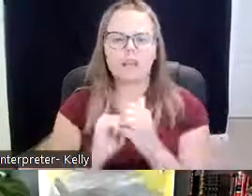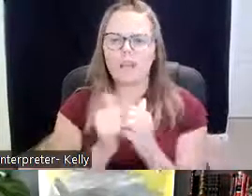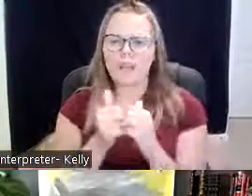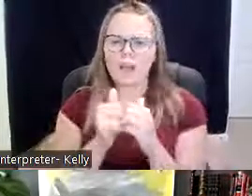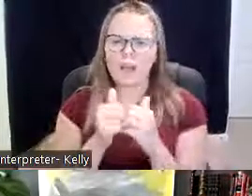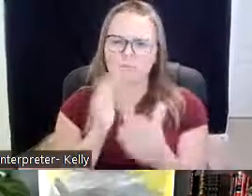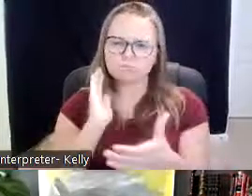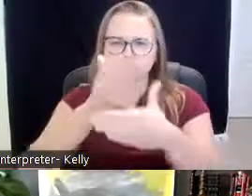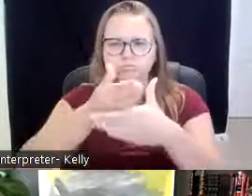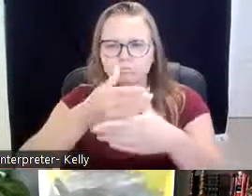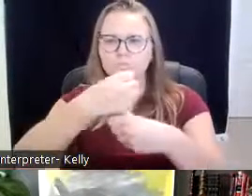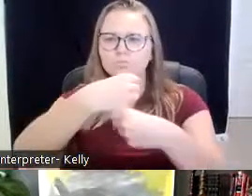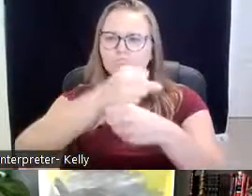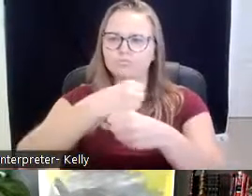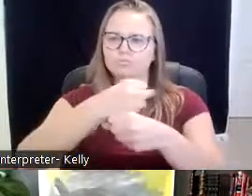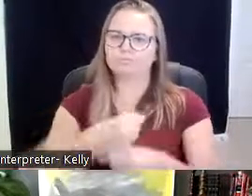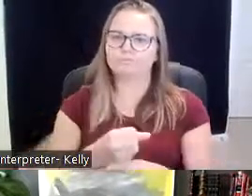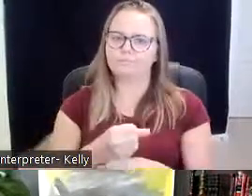to create that?